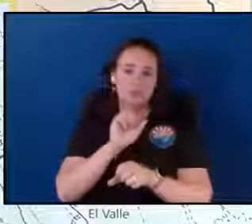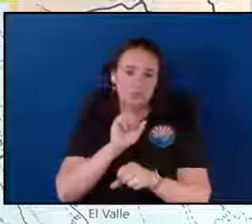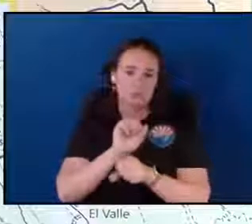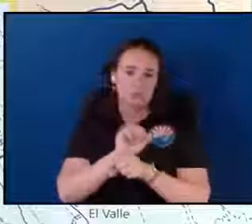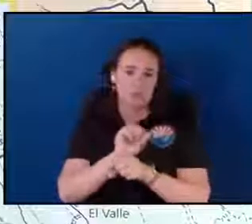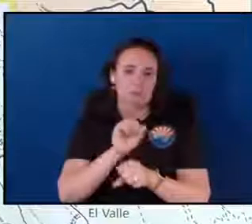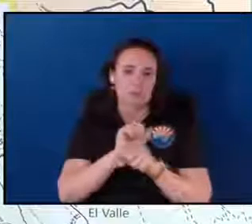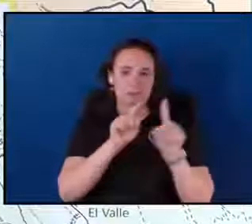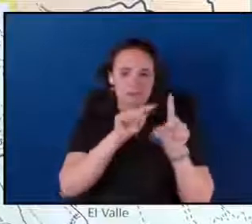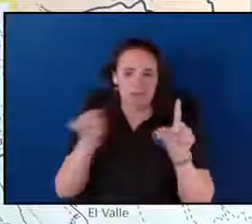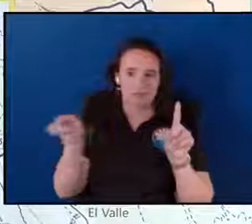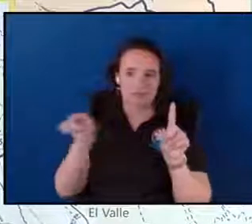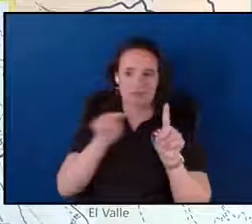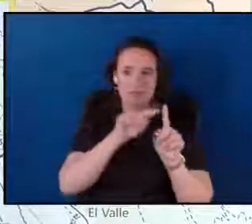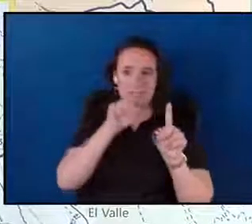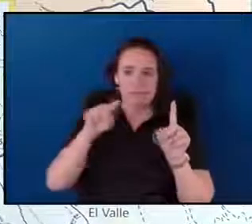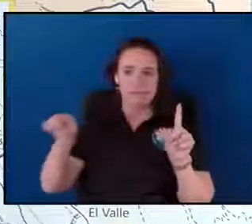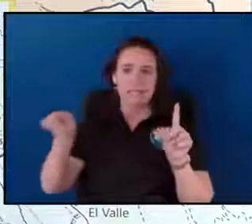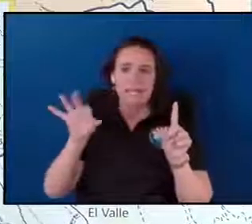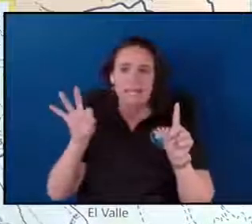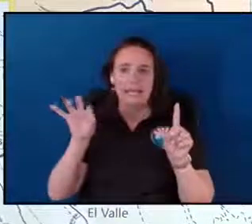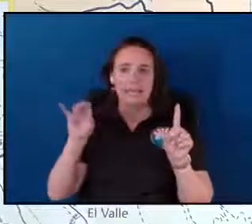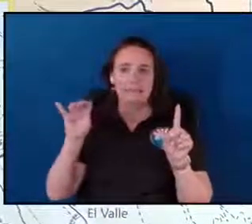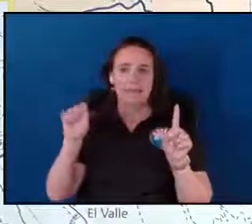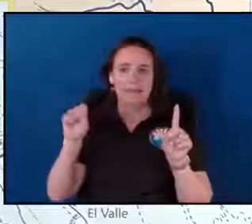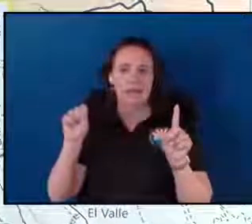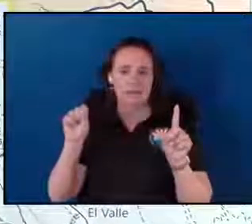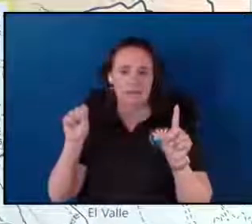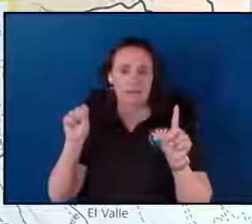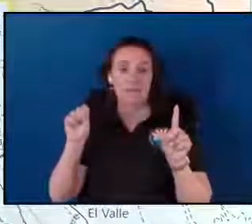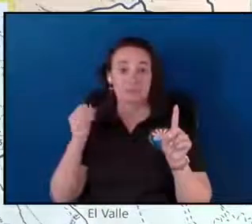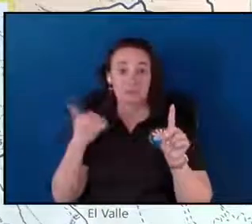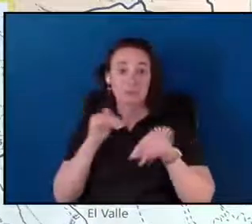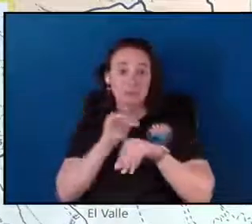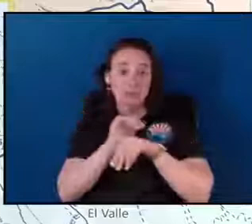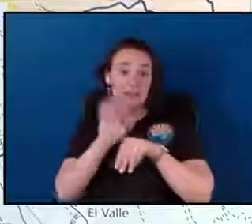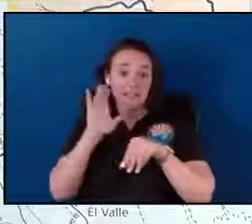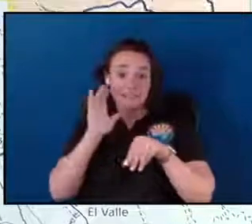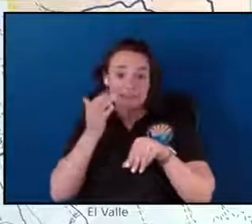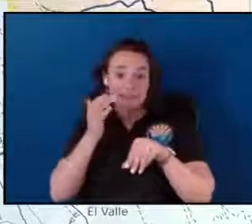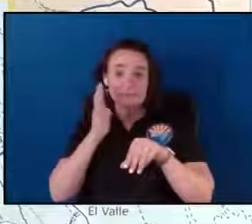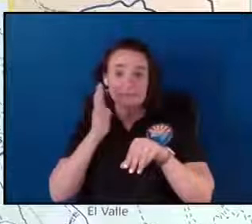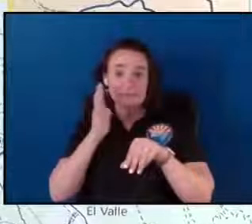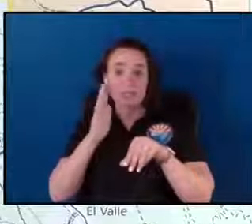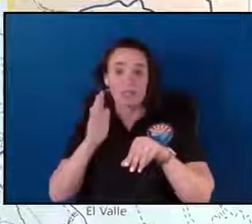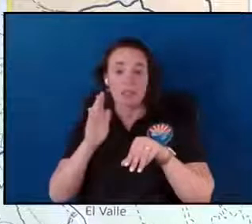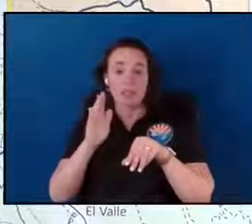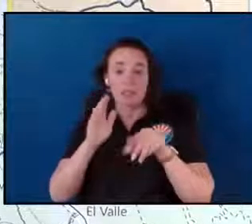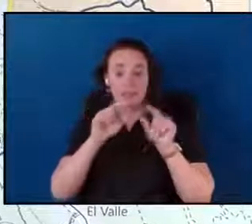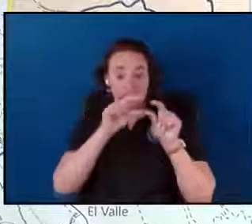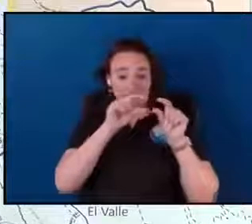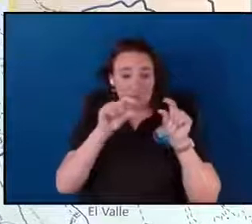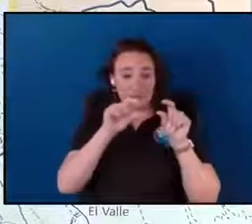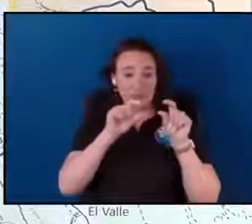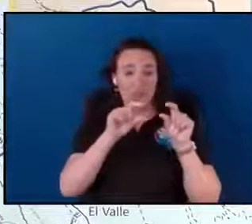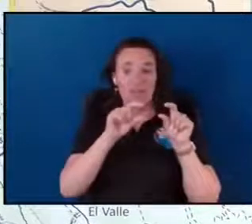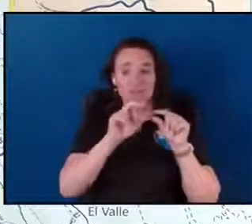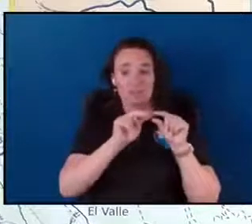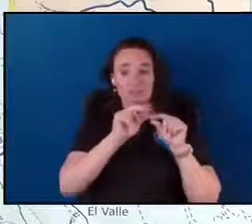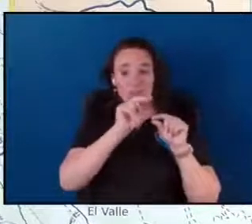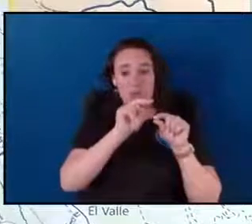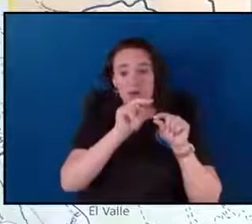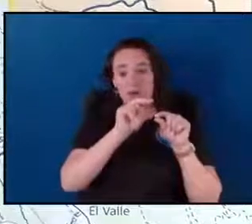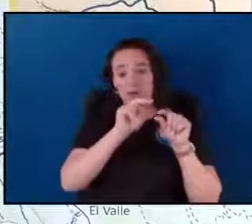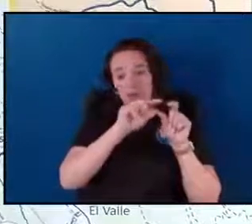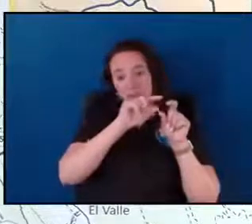edge. And I'm happy to report that by this evening, it looks like they're going to get that edge, the northern edge here, tied all the way in back